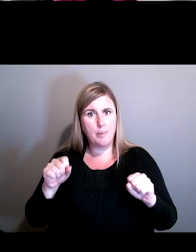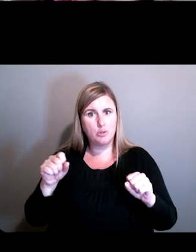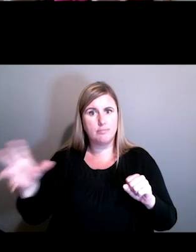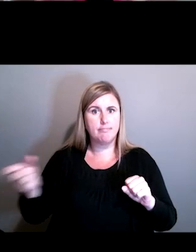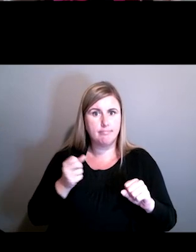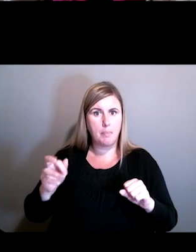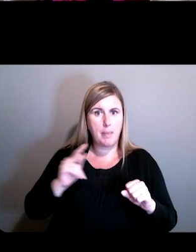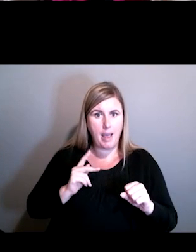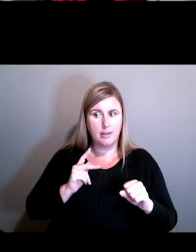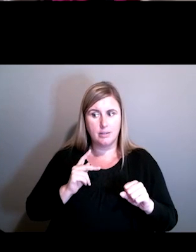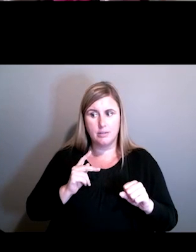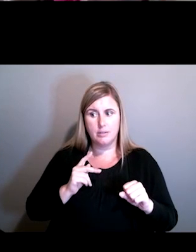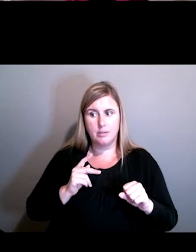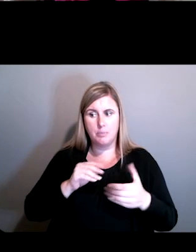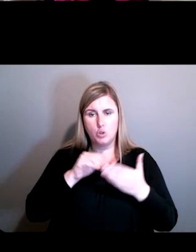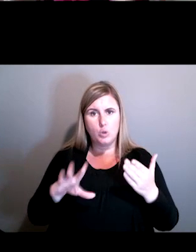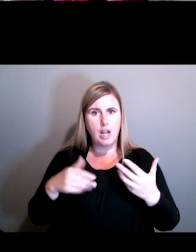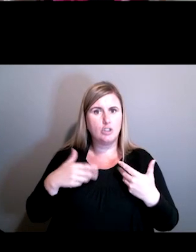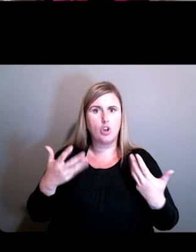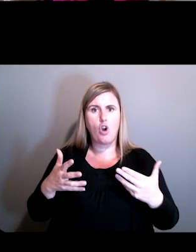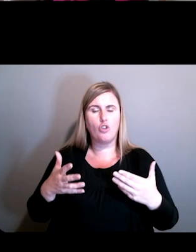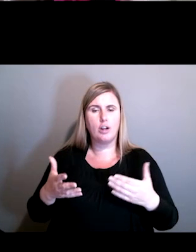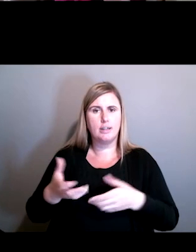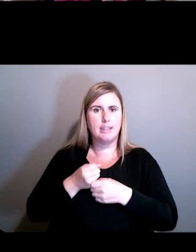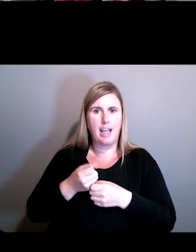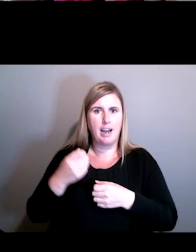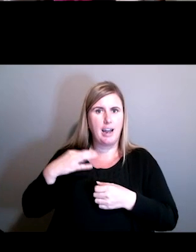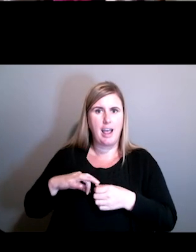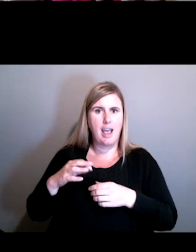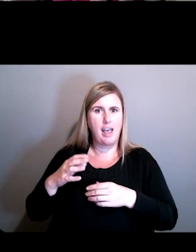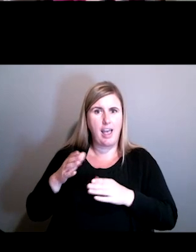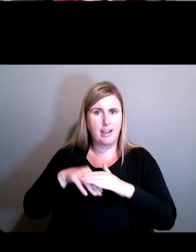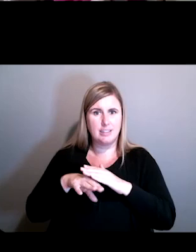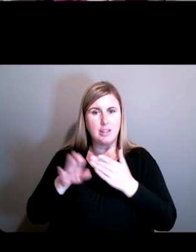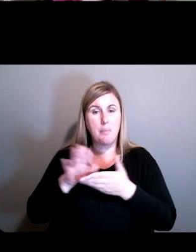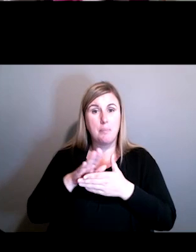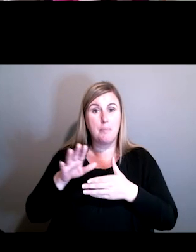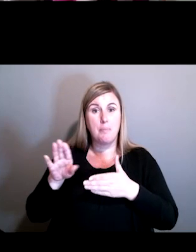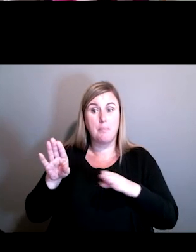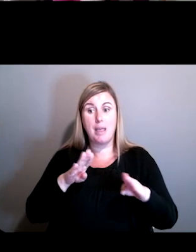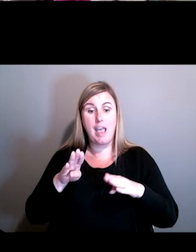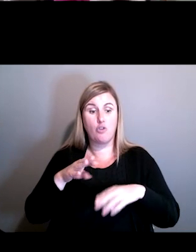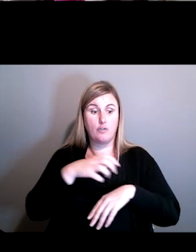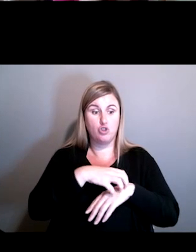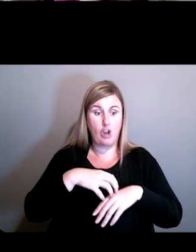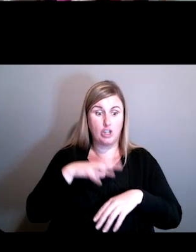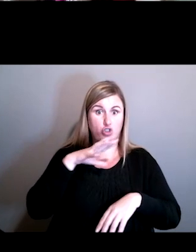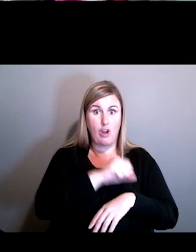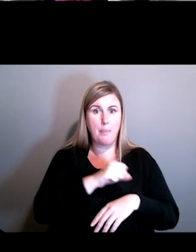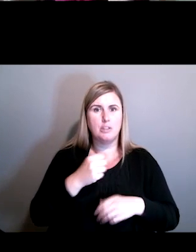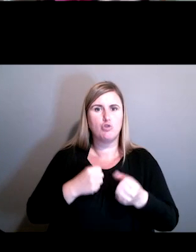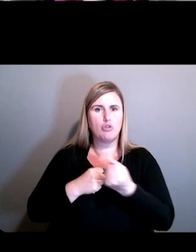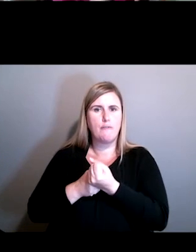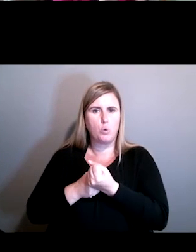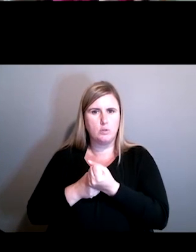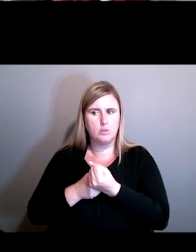has already gained access to it. So that behavior of scratching and grabbing has been reinforced. So what are we going to teach the student to